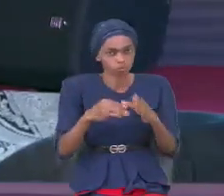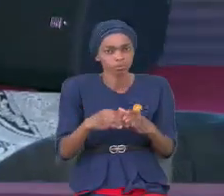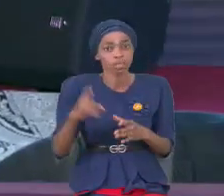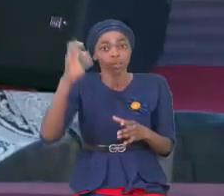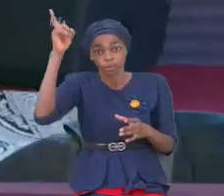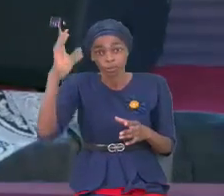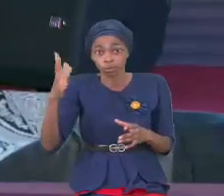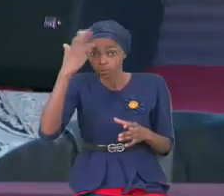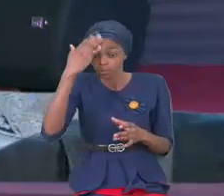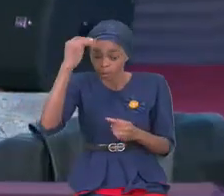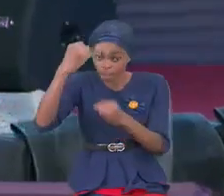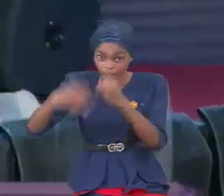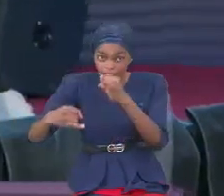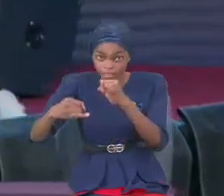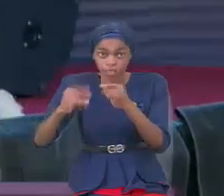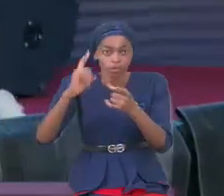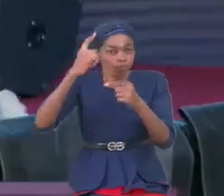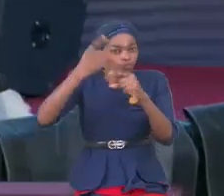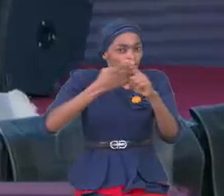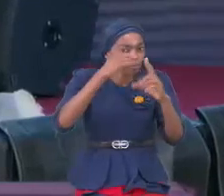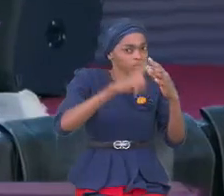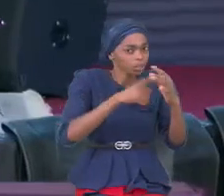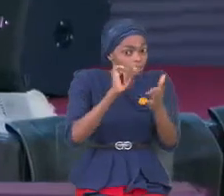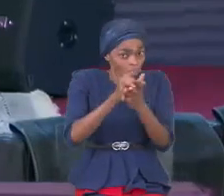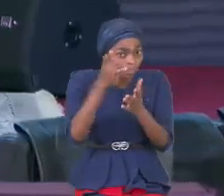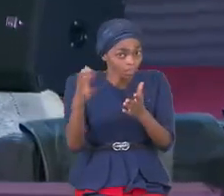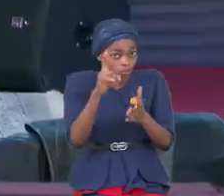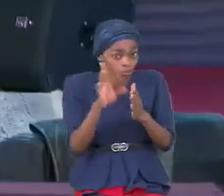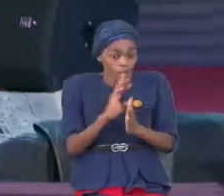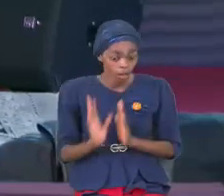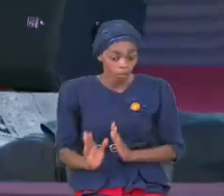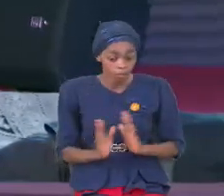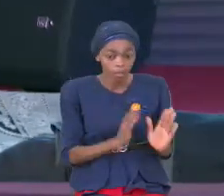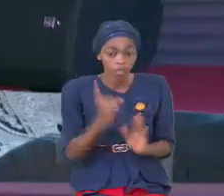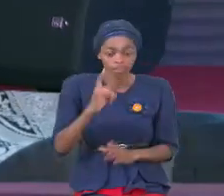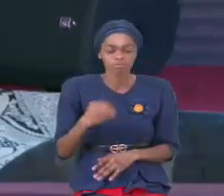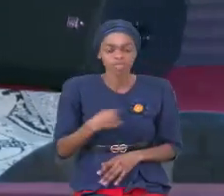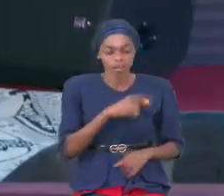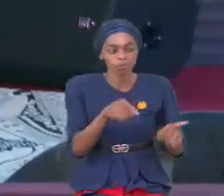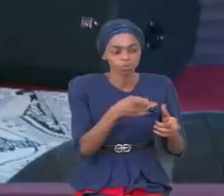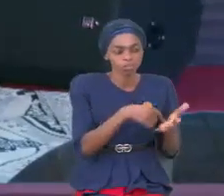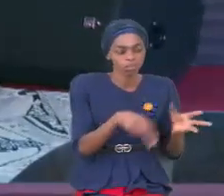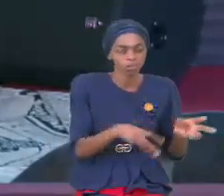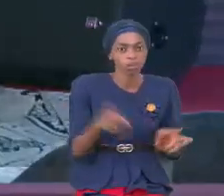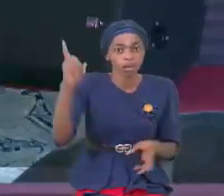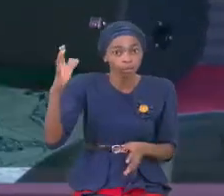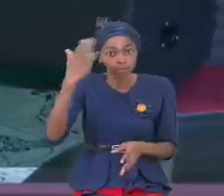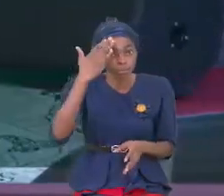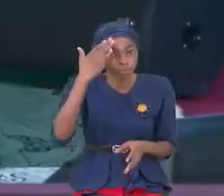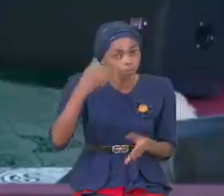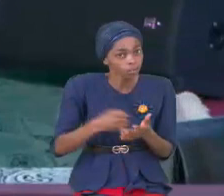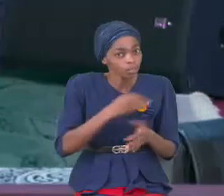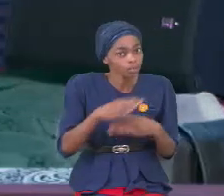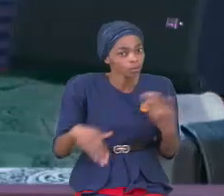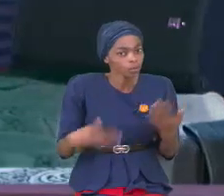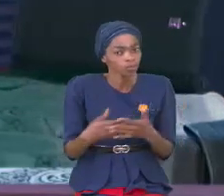the beginning. That thing, you know, somebody is planning, I'll go this way, I'll go that way. He knows the end from the beginning. He said, and I